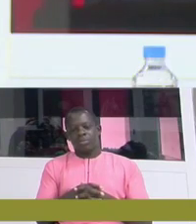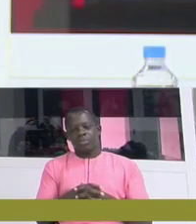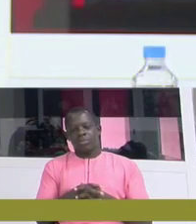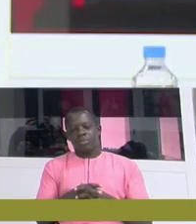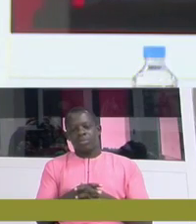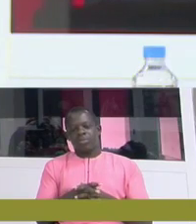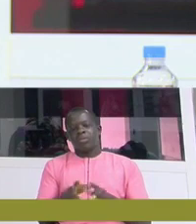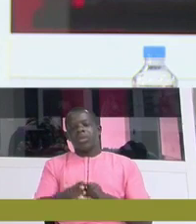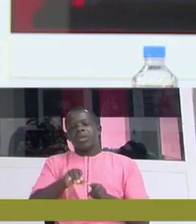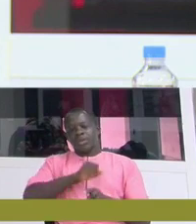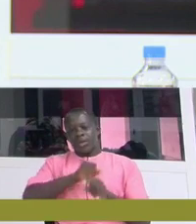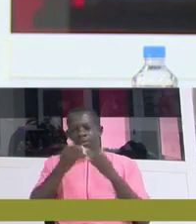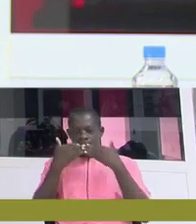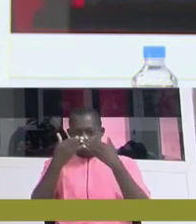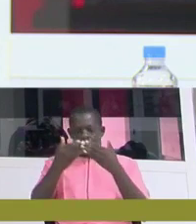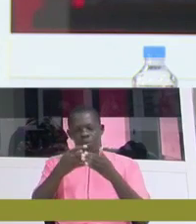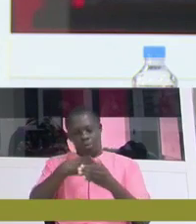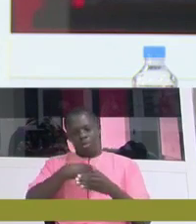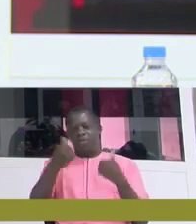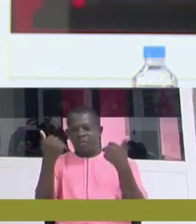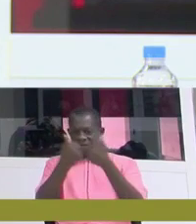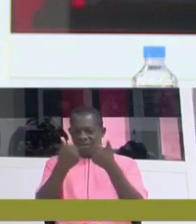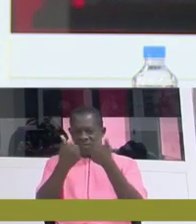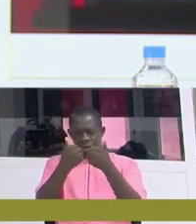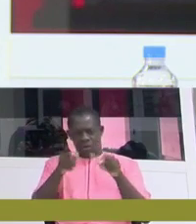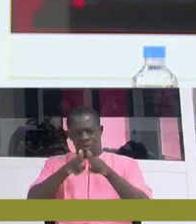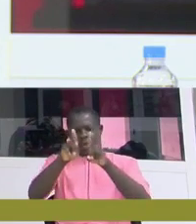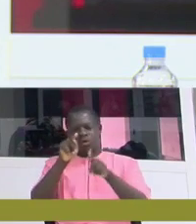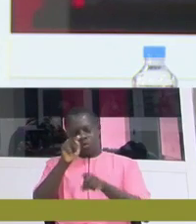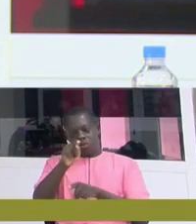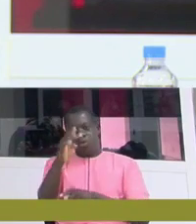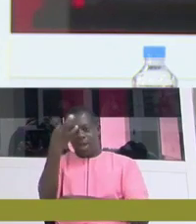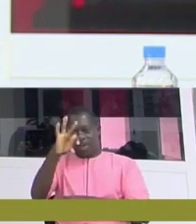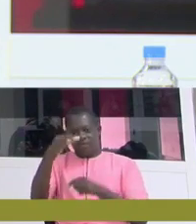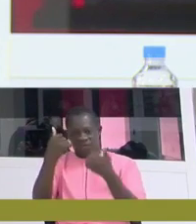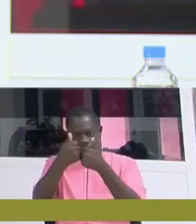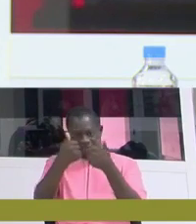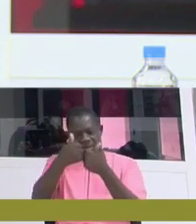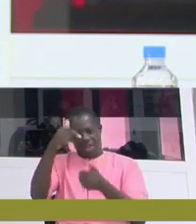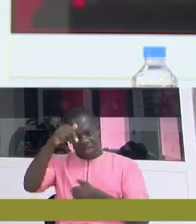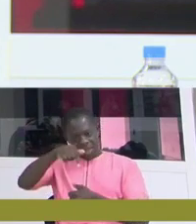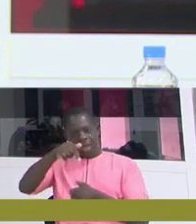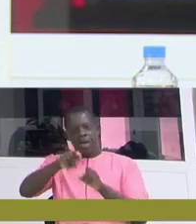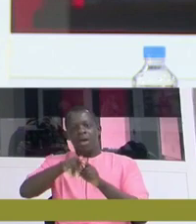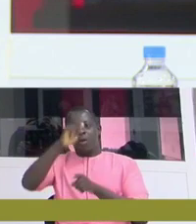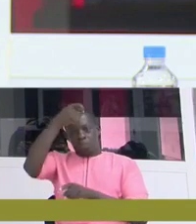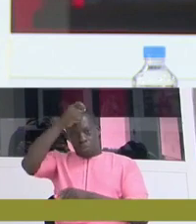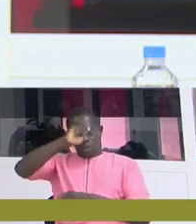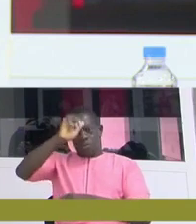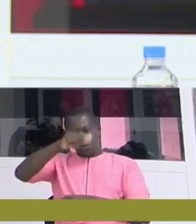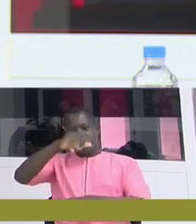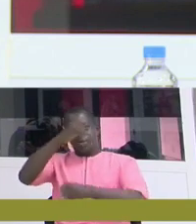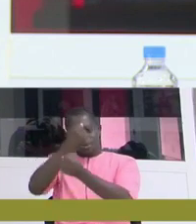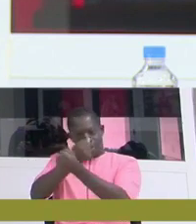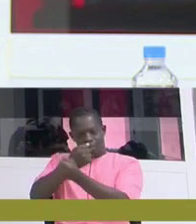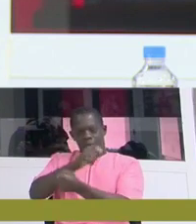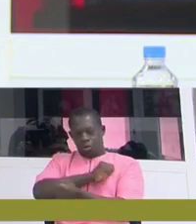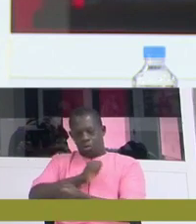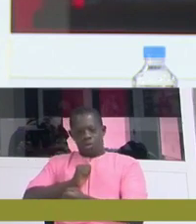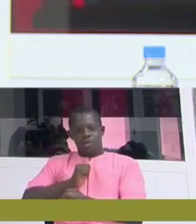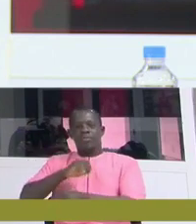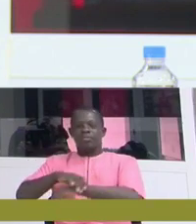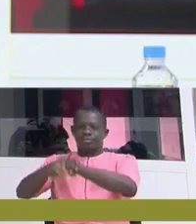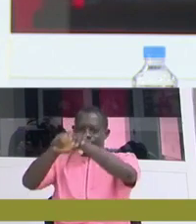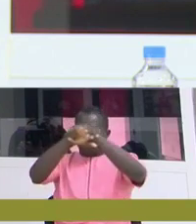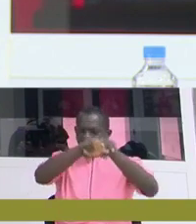Please? I said to him, I want us to fight here. So that when we fight here, the police will arrest us.